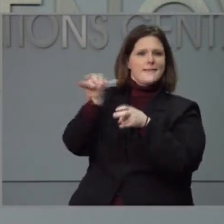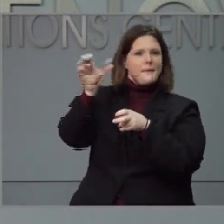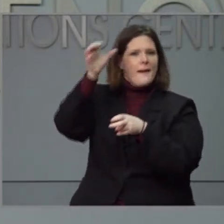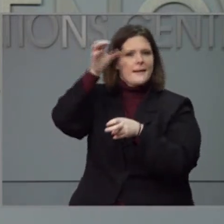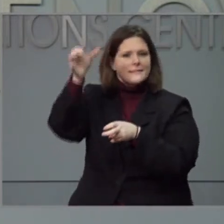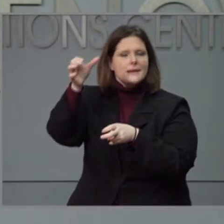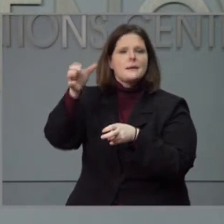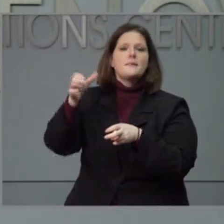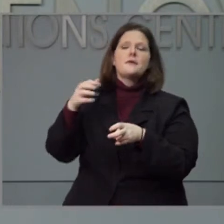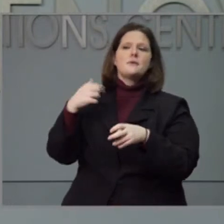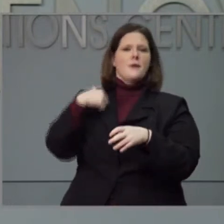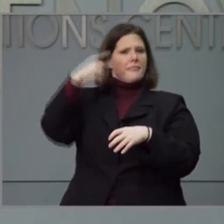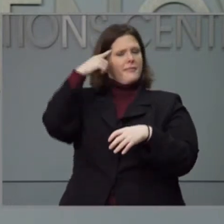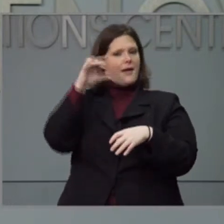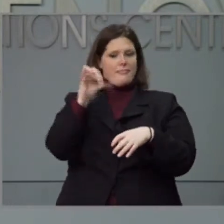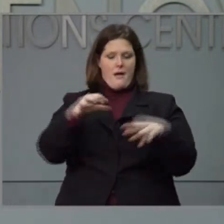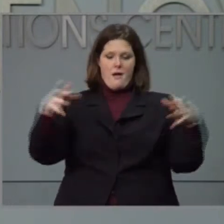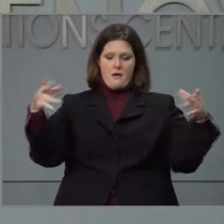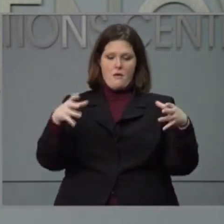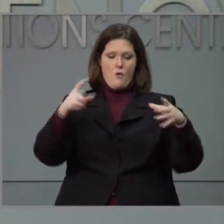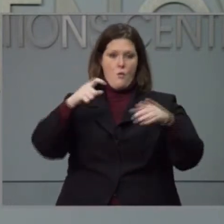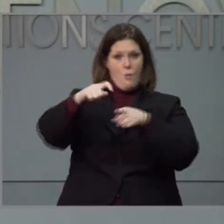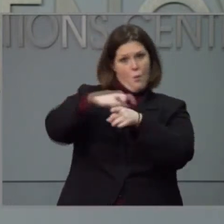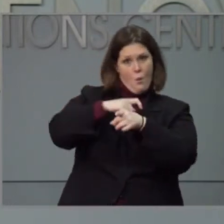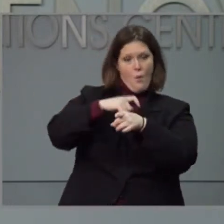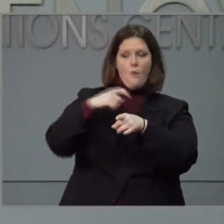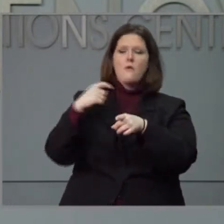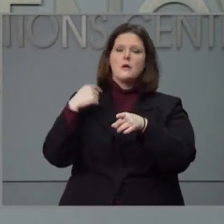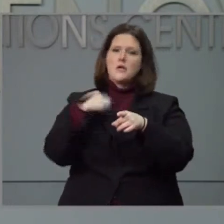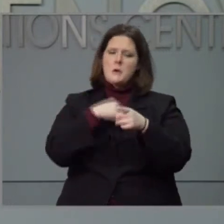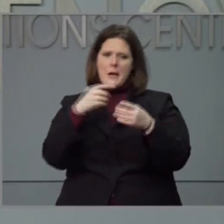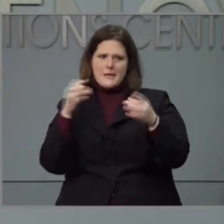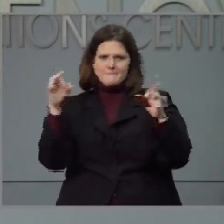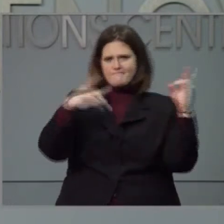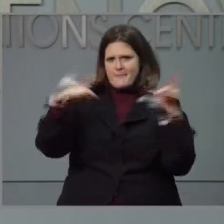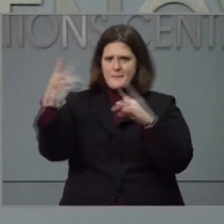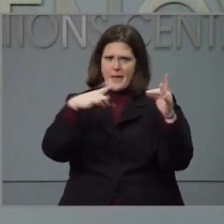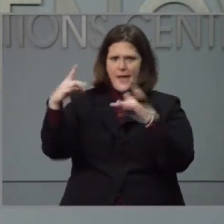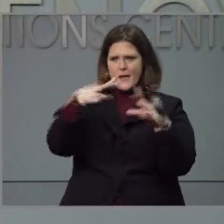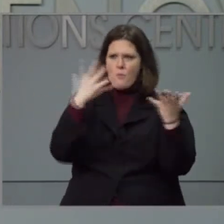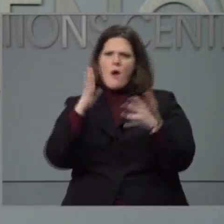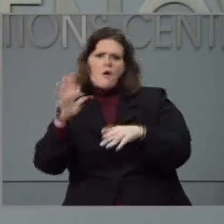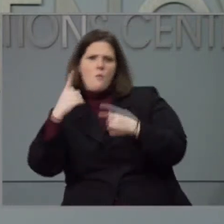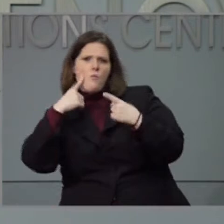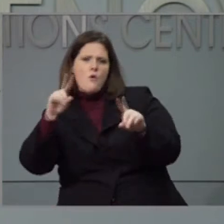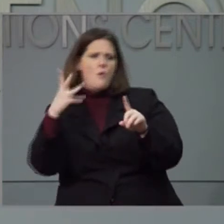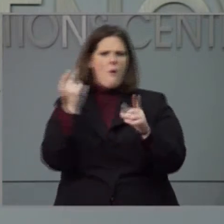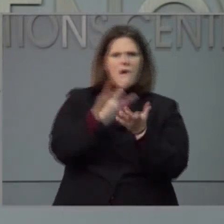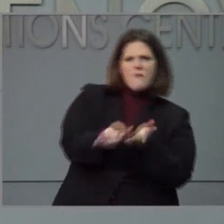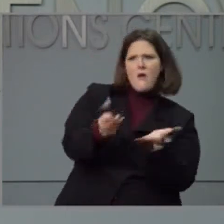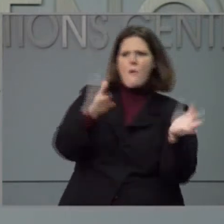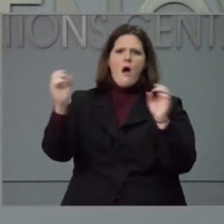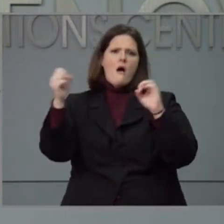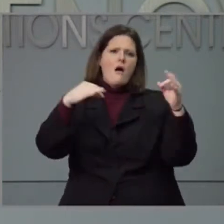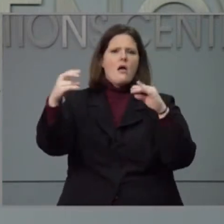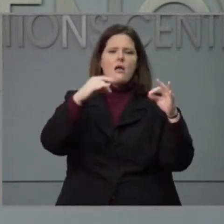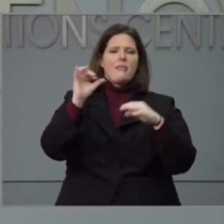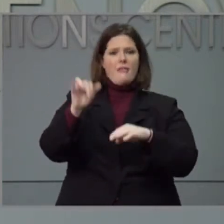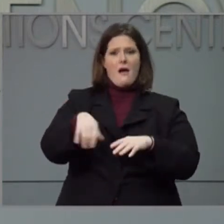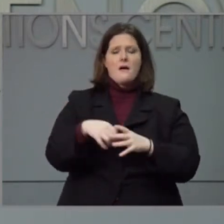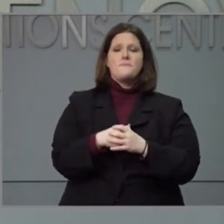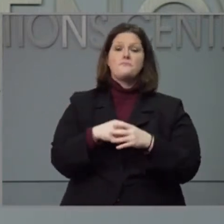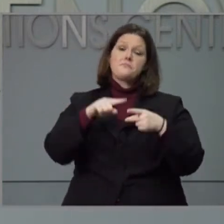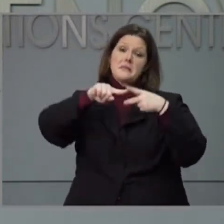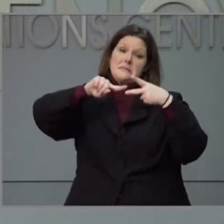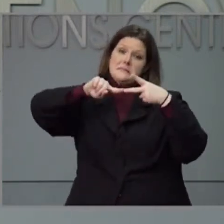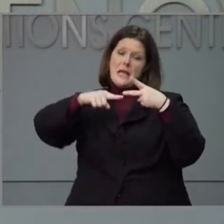good opportunity for sharing best practices as well. And then your second question is about what is driving our infections. And I think you are